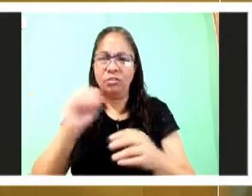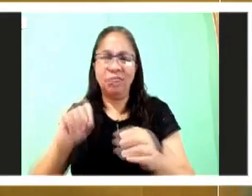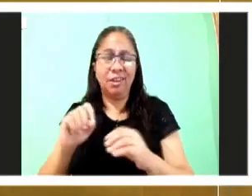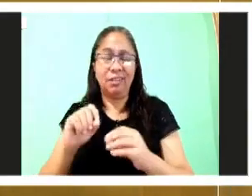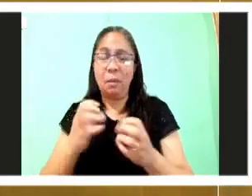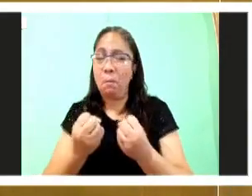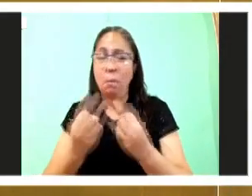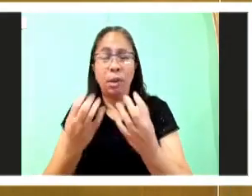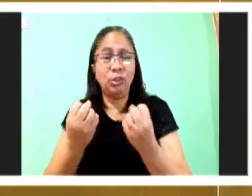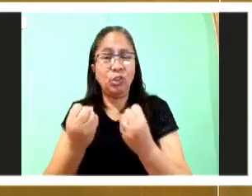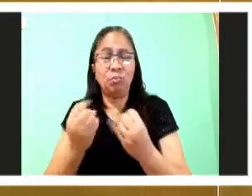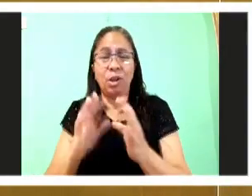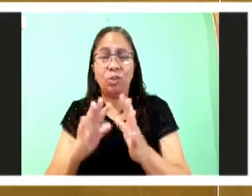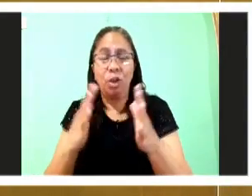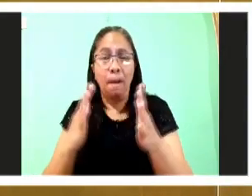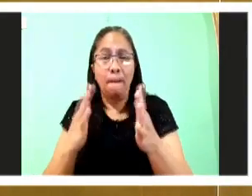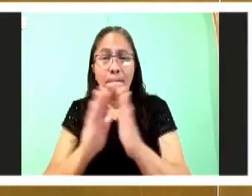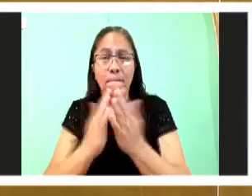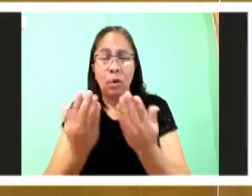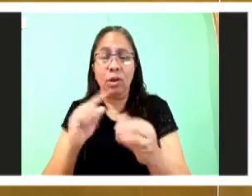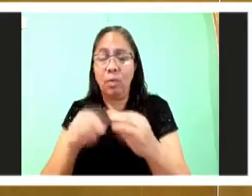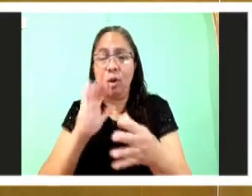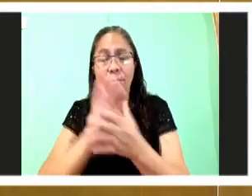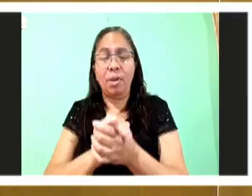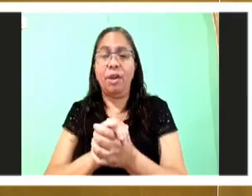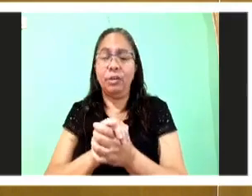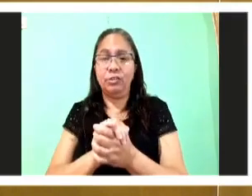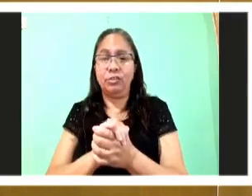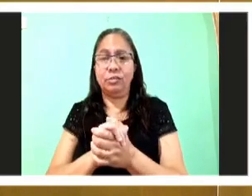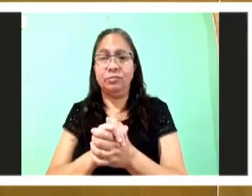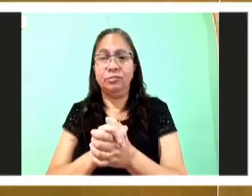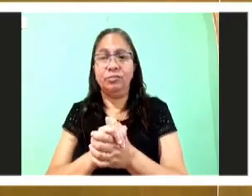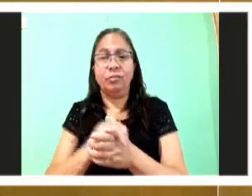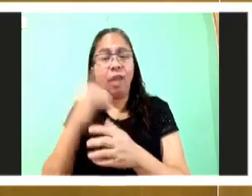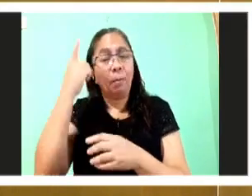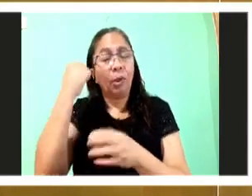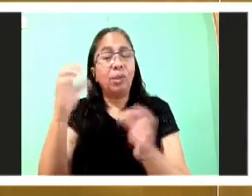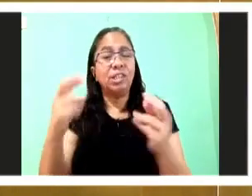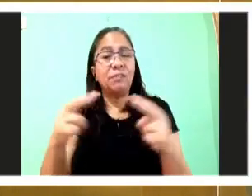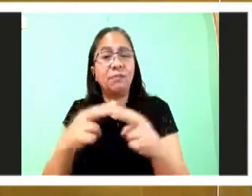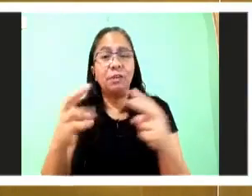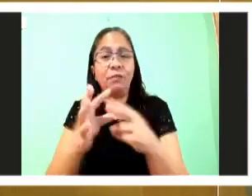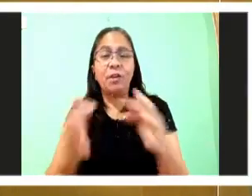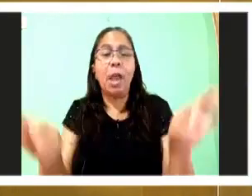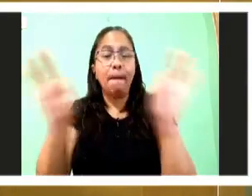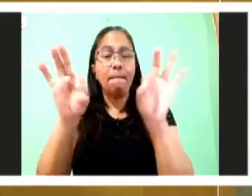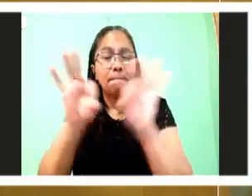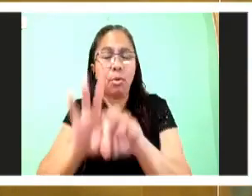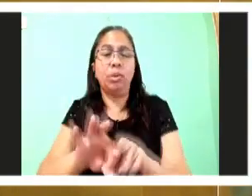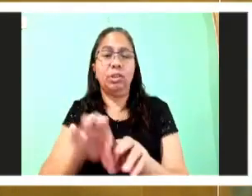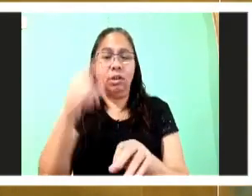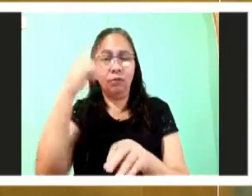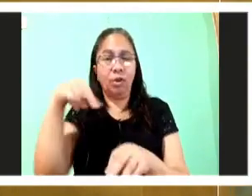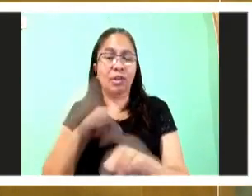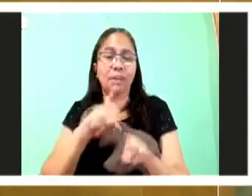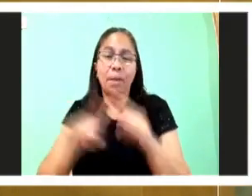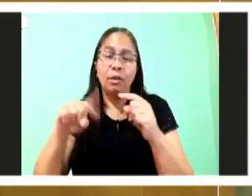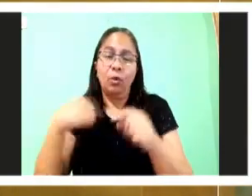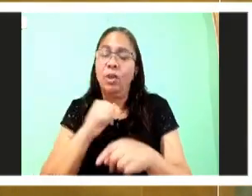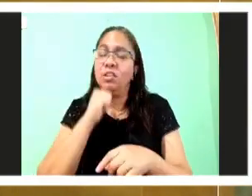that we're running with here. Because it's so important to us and because we so misunderstood it.